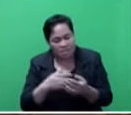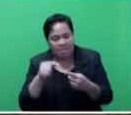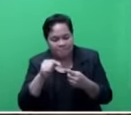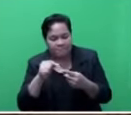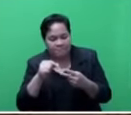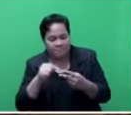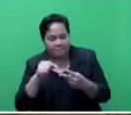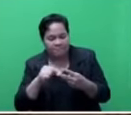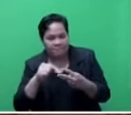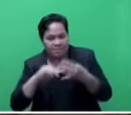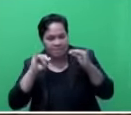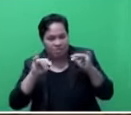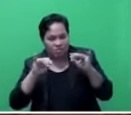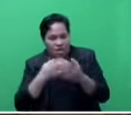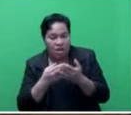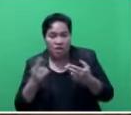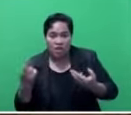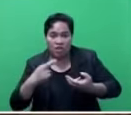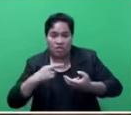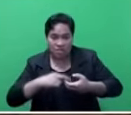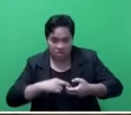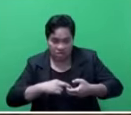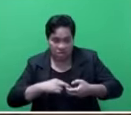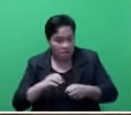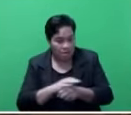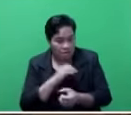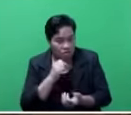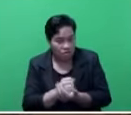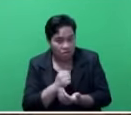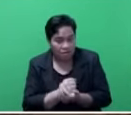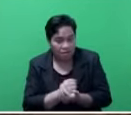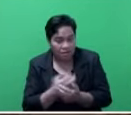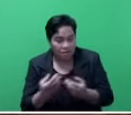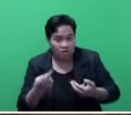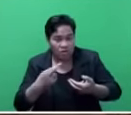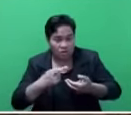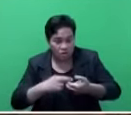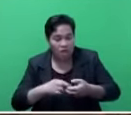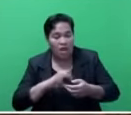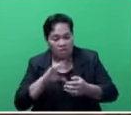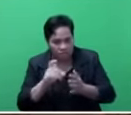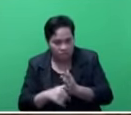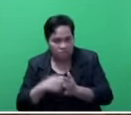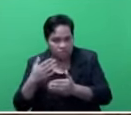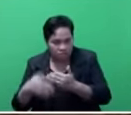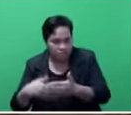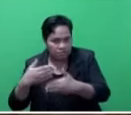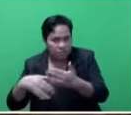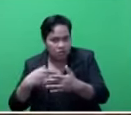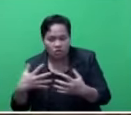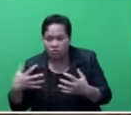issues. In terms of reconciliation, the Ministry is now ensuring that reconciliations are done on a timely basis by meeting the Ministry of